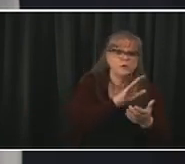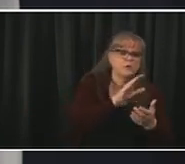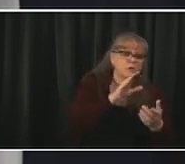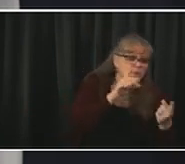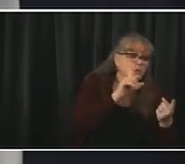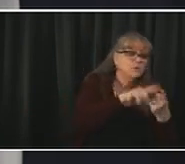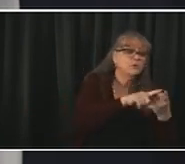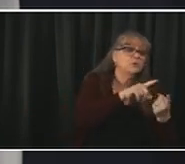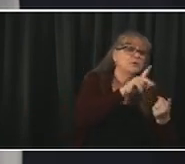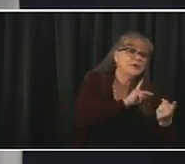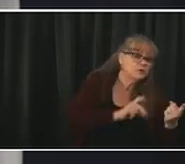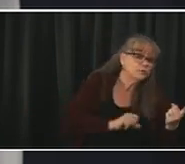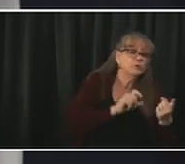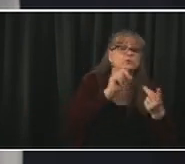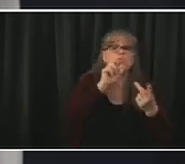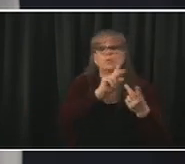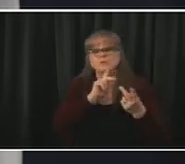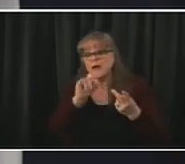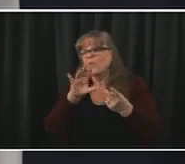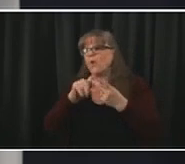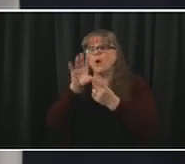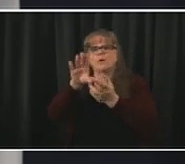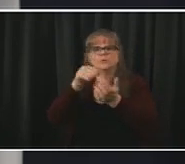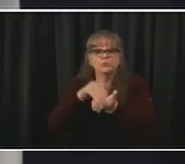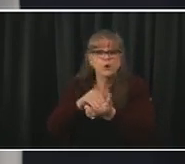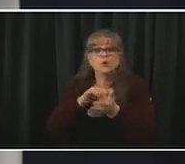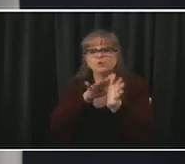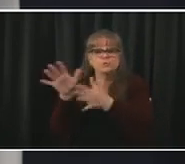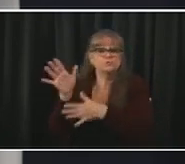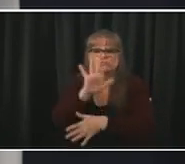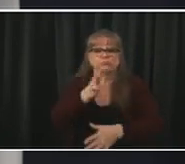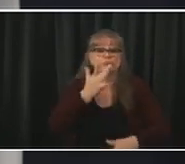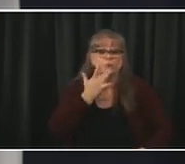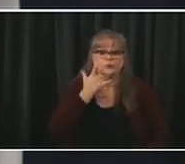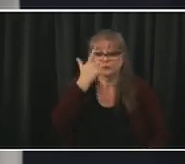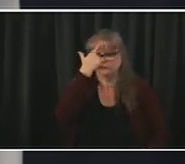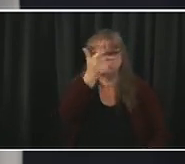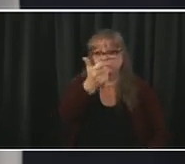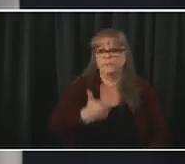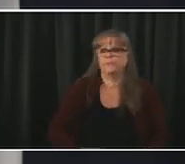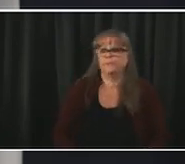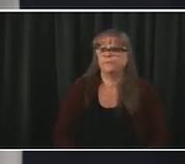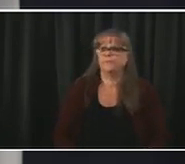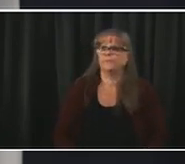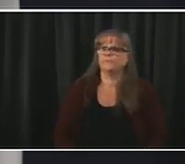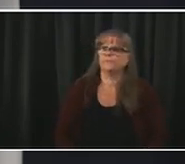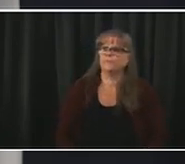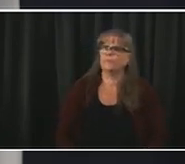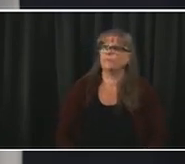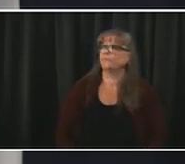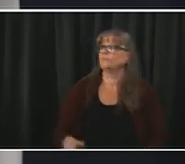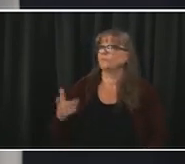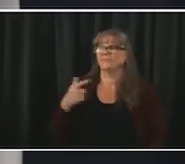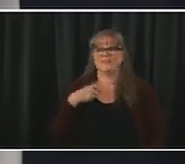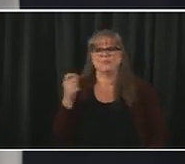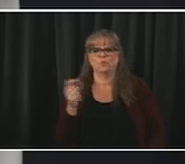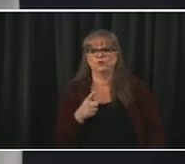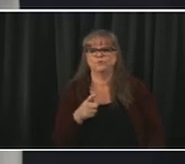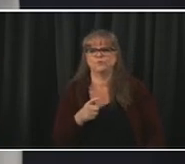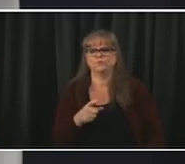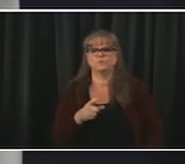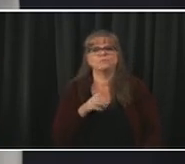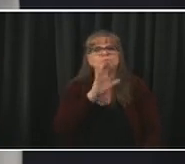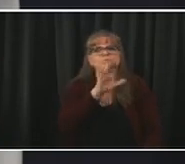Rick Salinger from Channel 4. This is very welcome news for a lot of people. You talked about the numbers